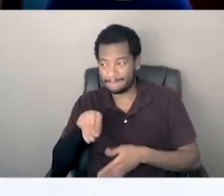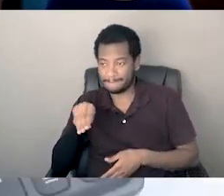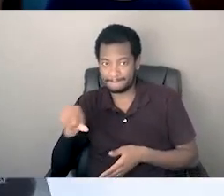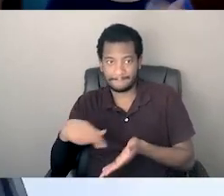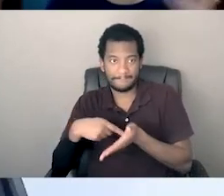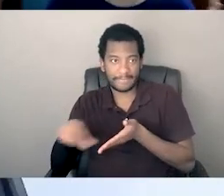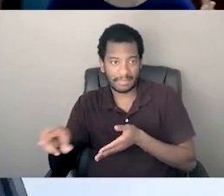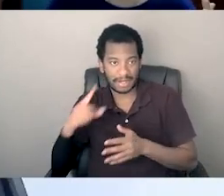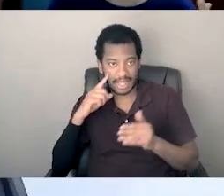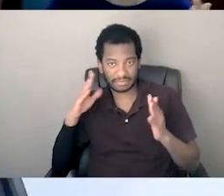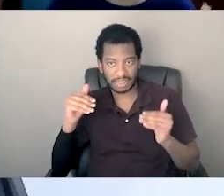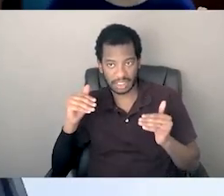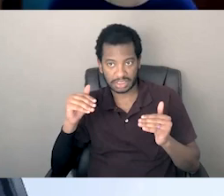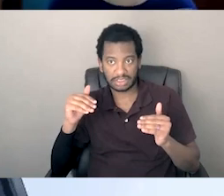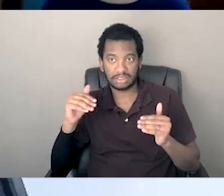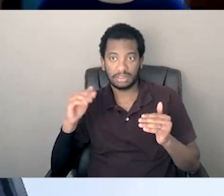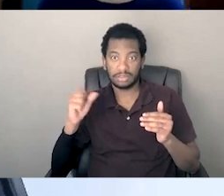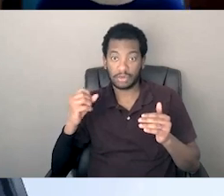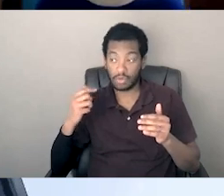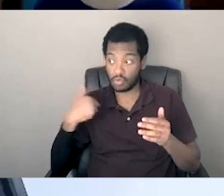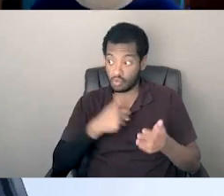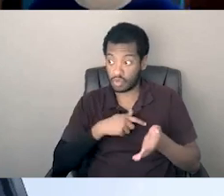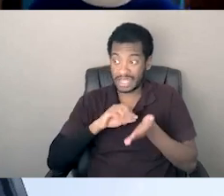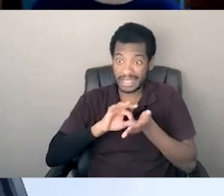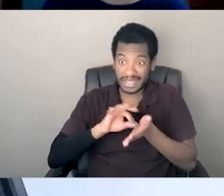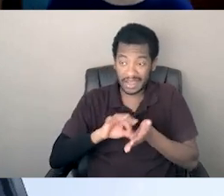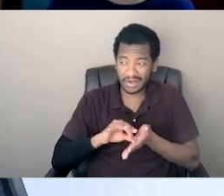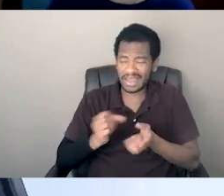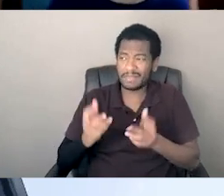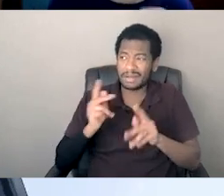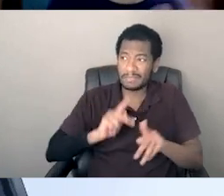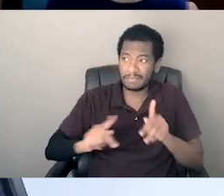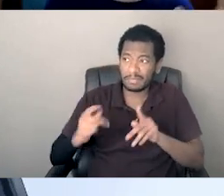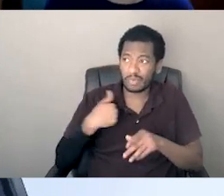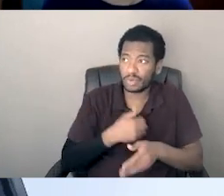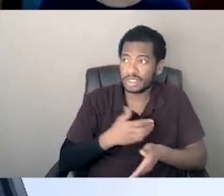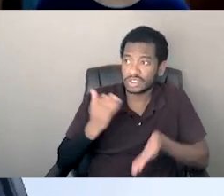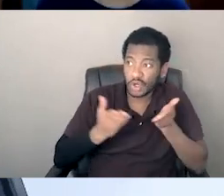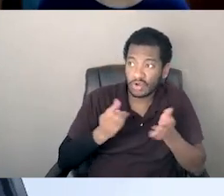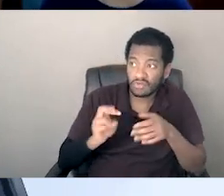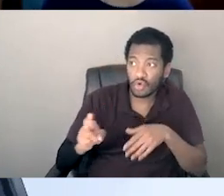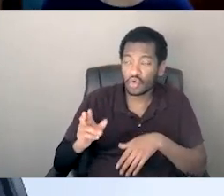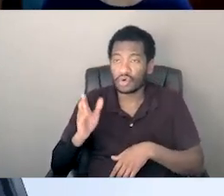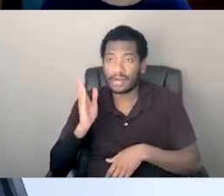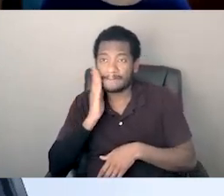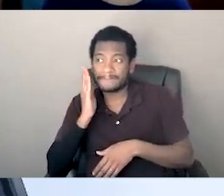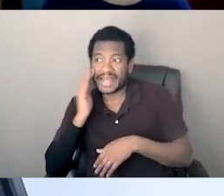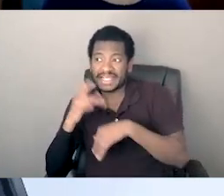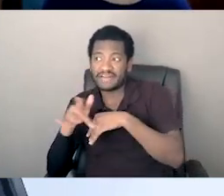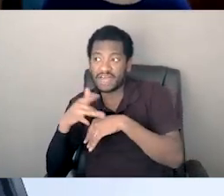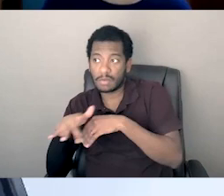with, are we counting people served or shelter beds? How does that influence the way we set things